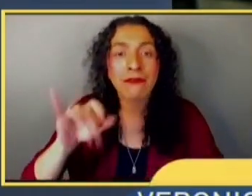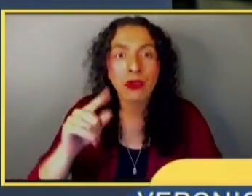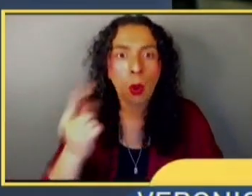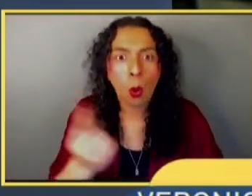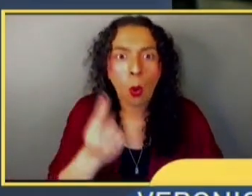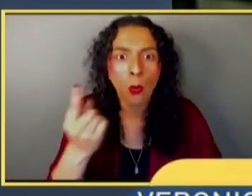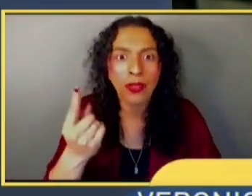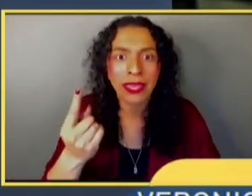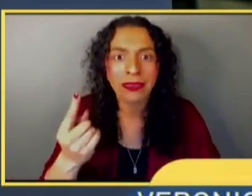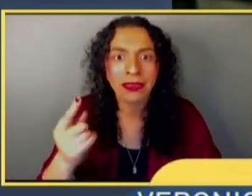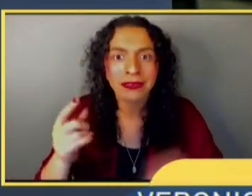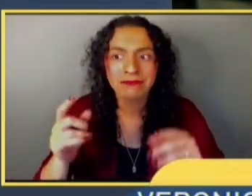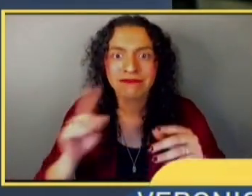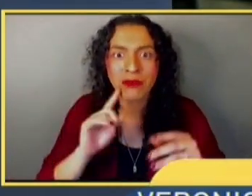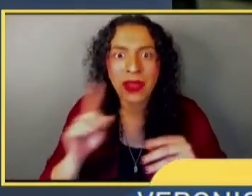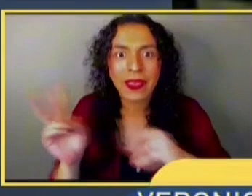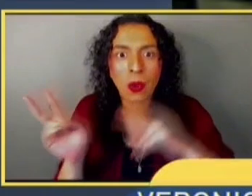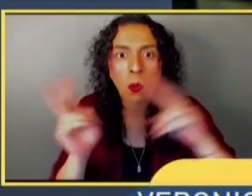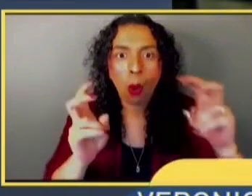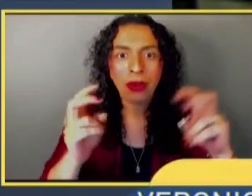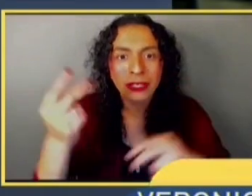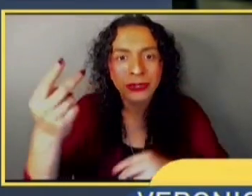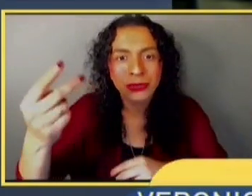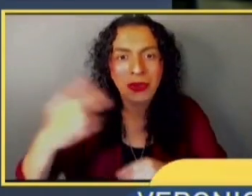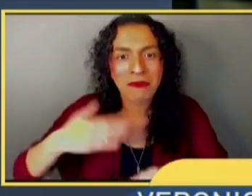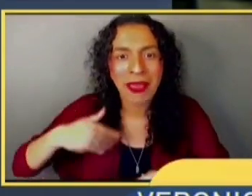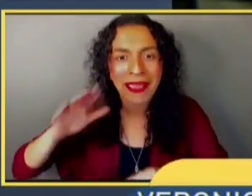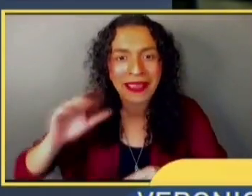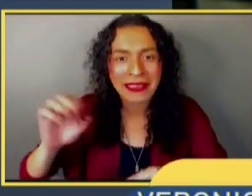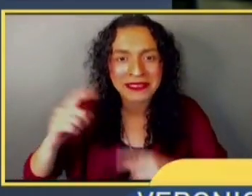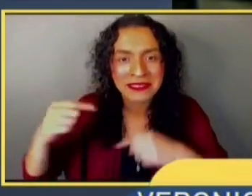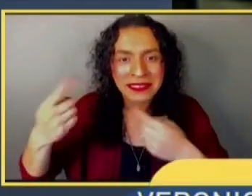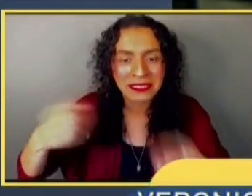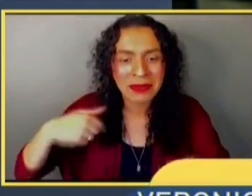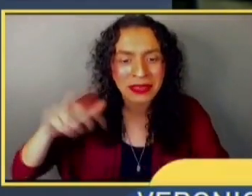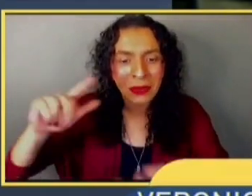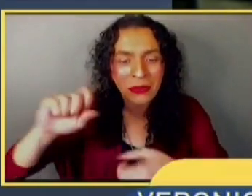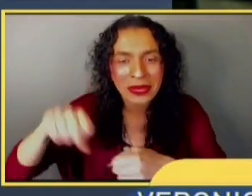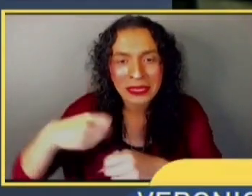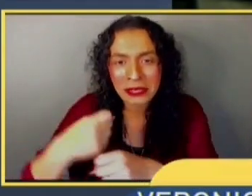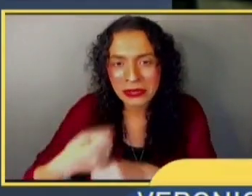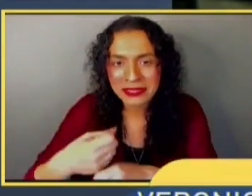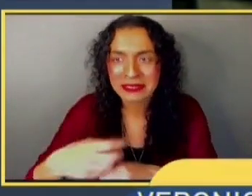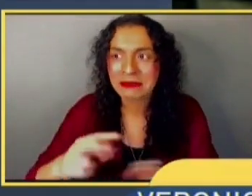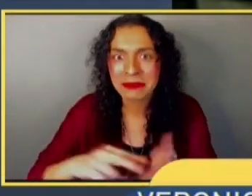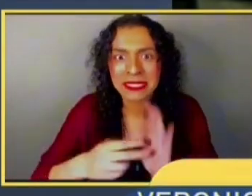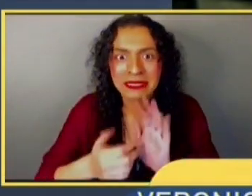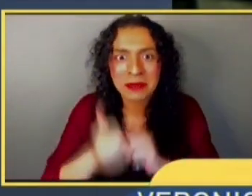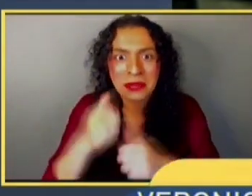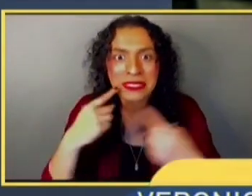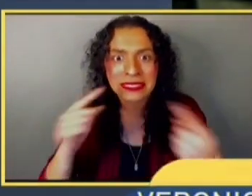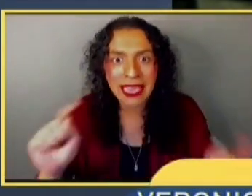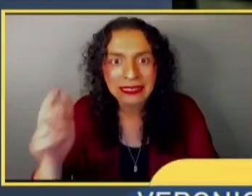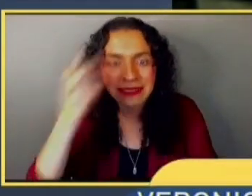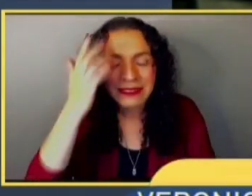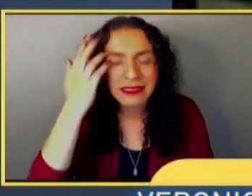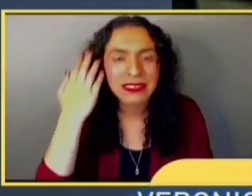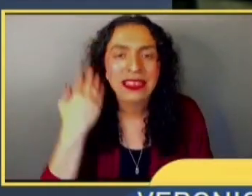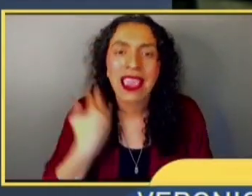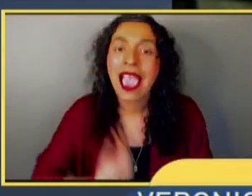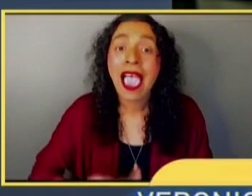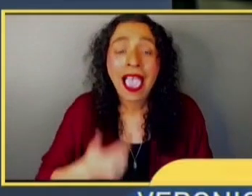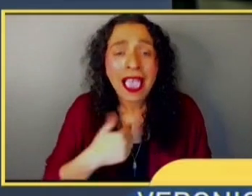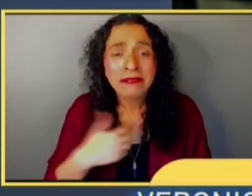judicial performance. I've made thousands upon thousands upon thousands of